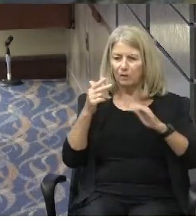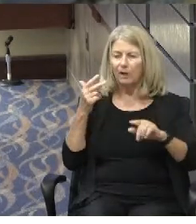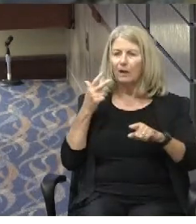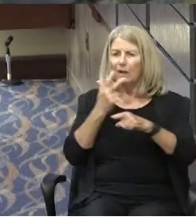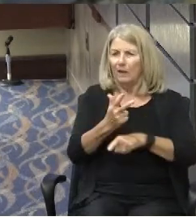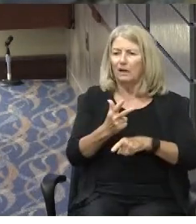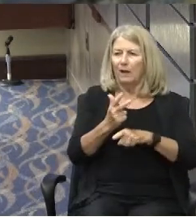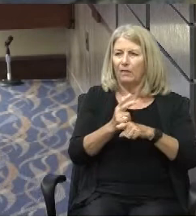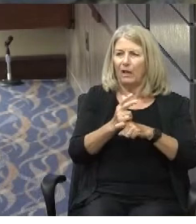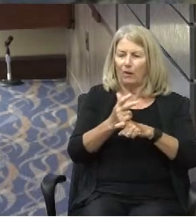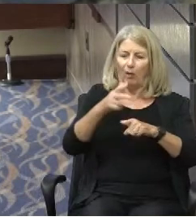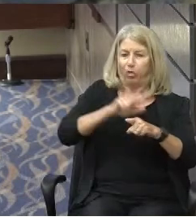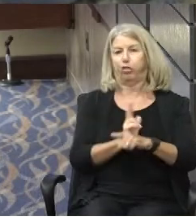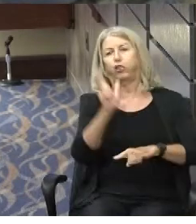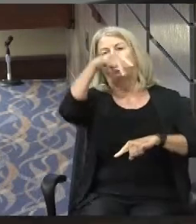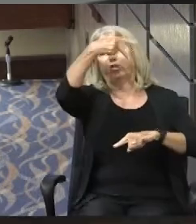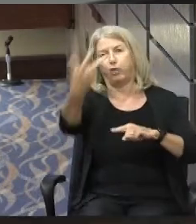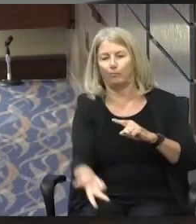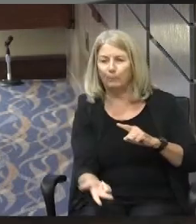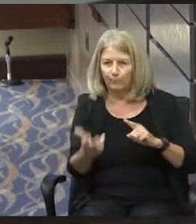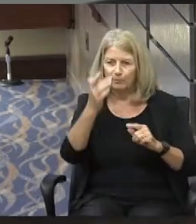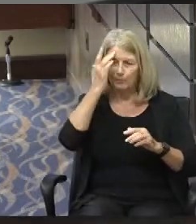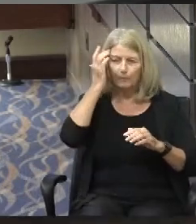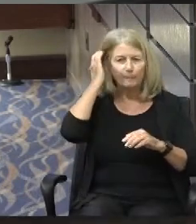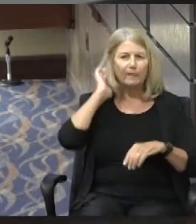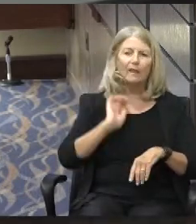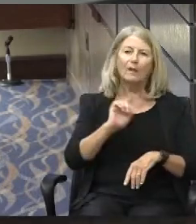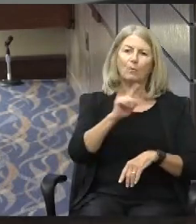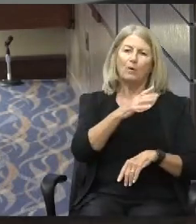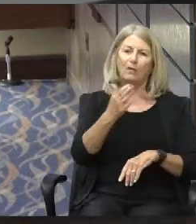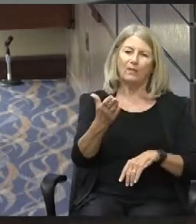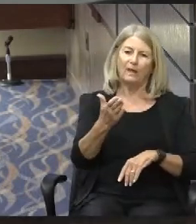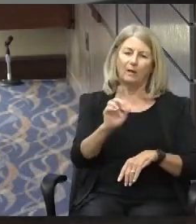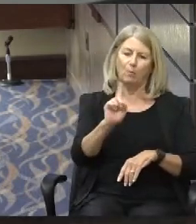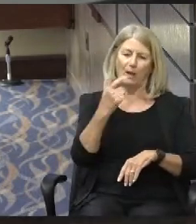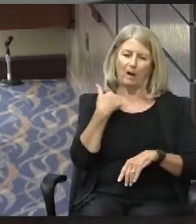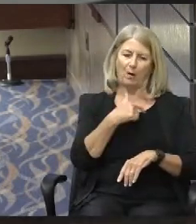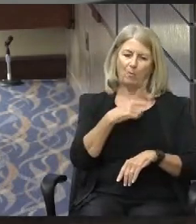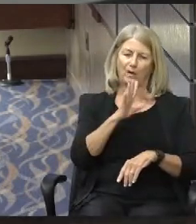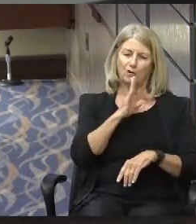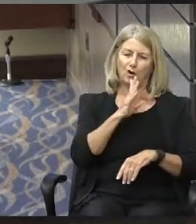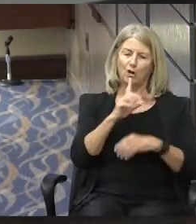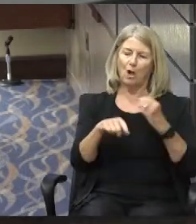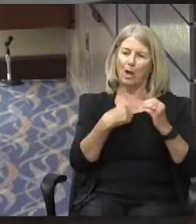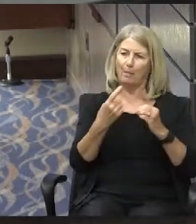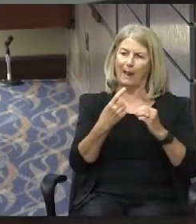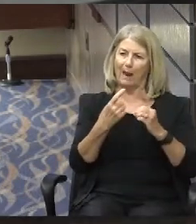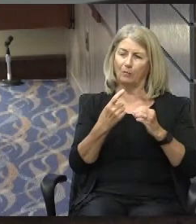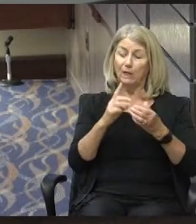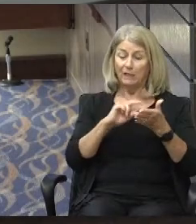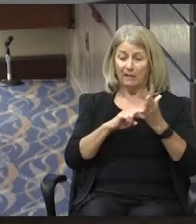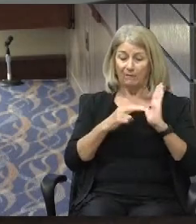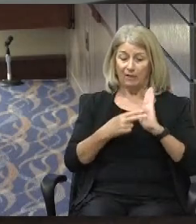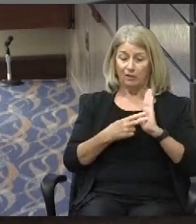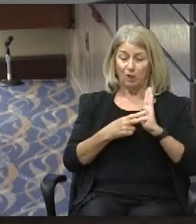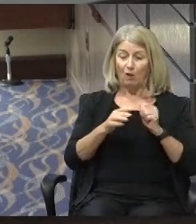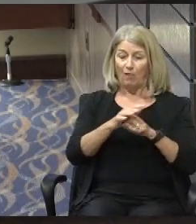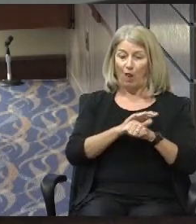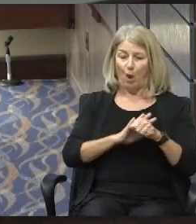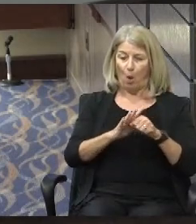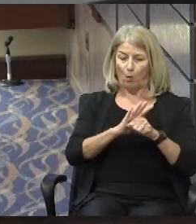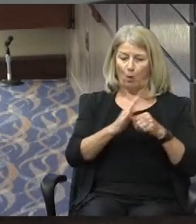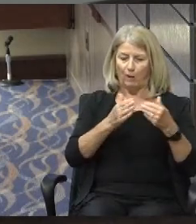speed Sure. bump. One thing on here where we talk about the definition of local and